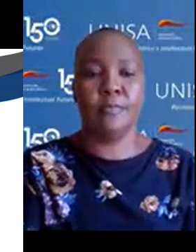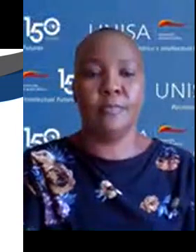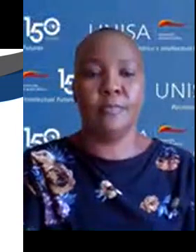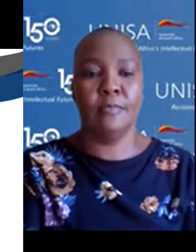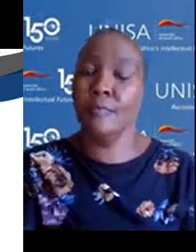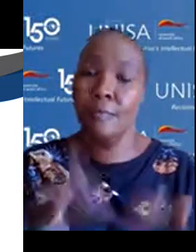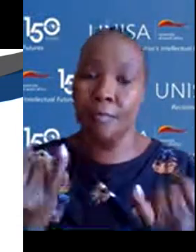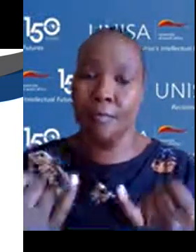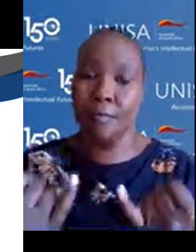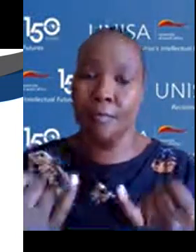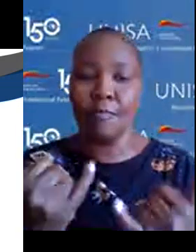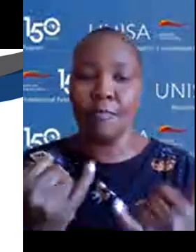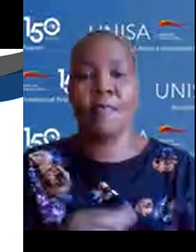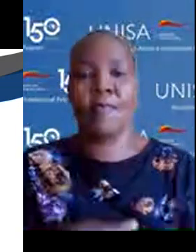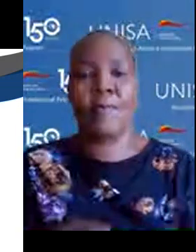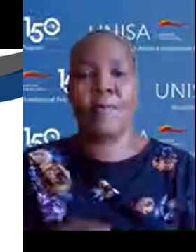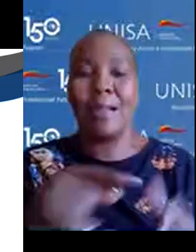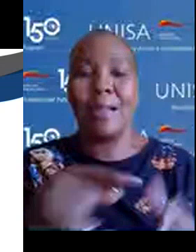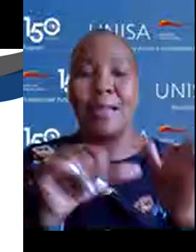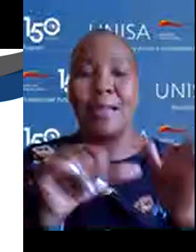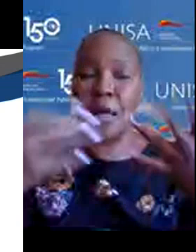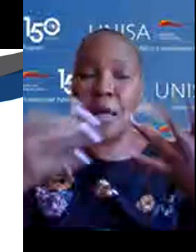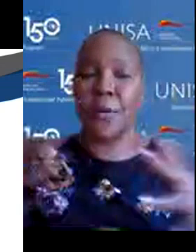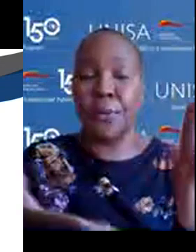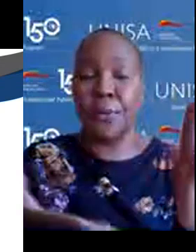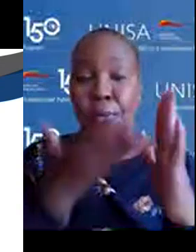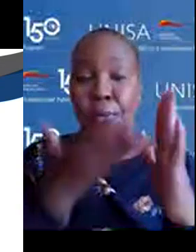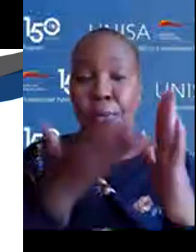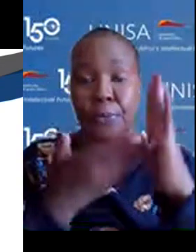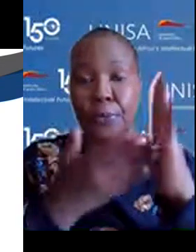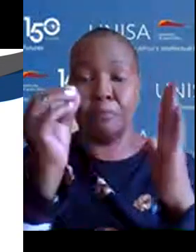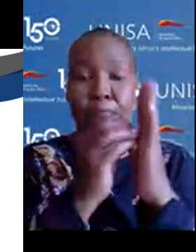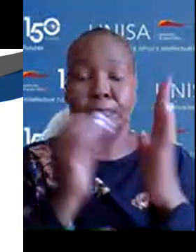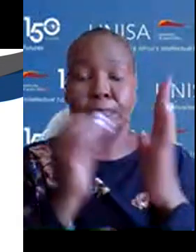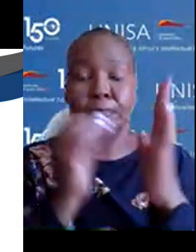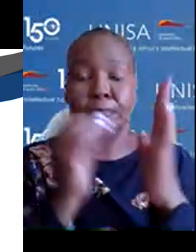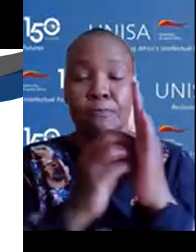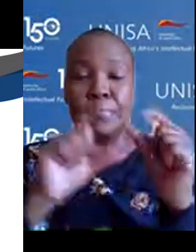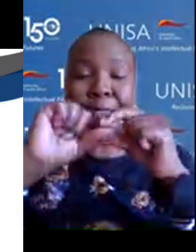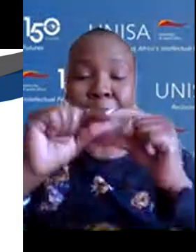Now, this step is very important. I'm going to put the link in the chat.